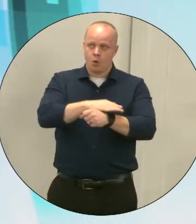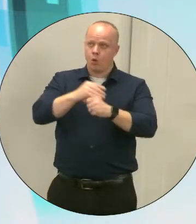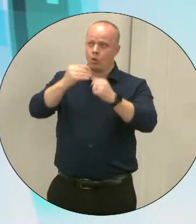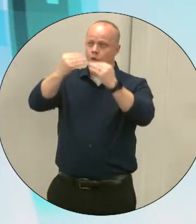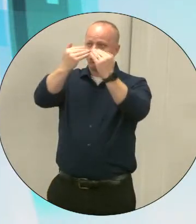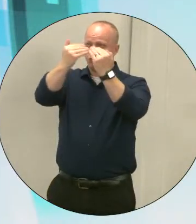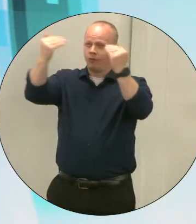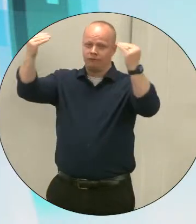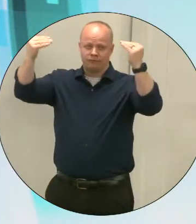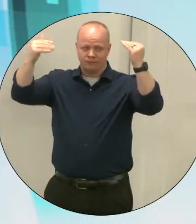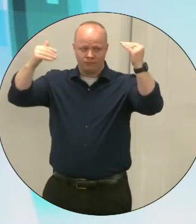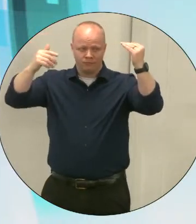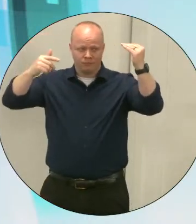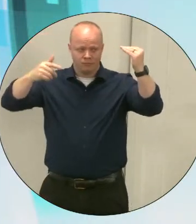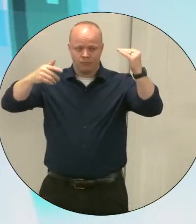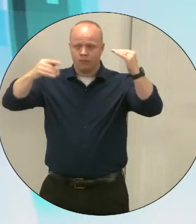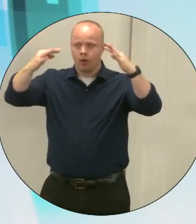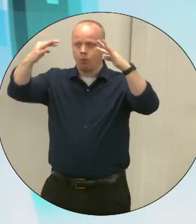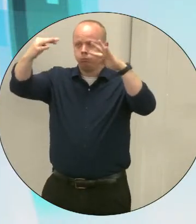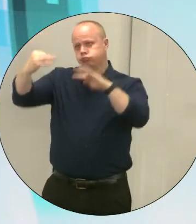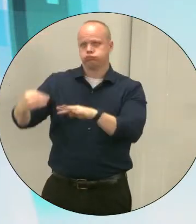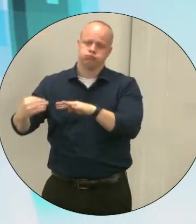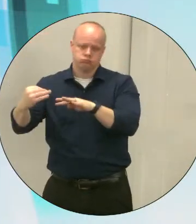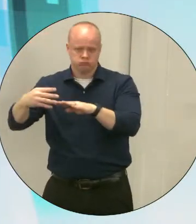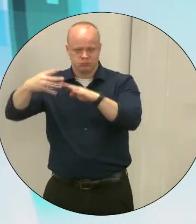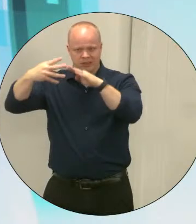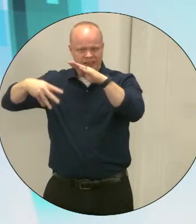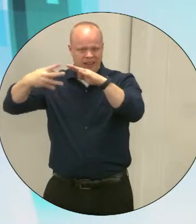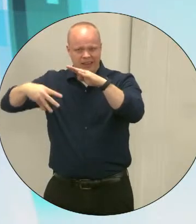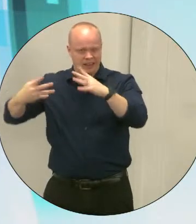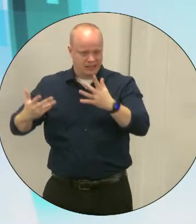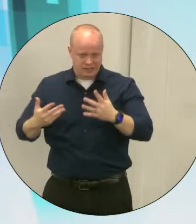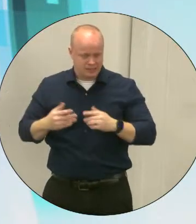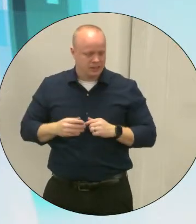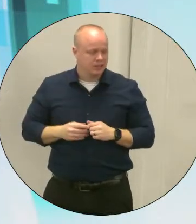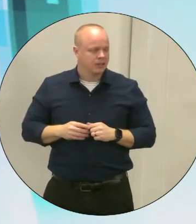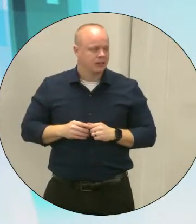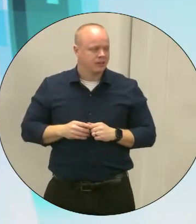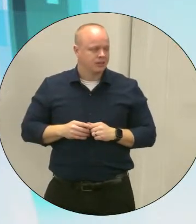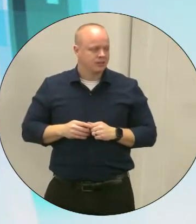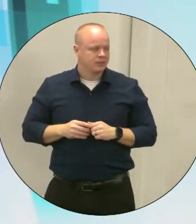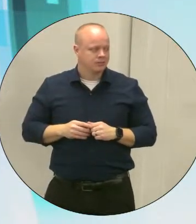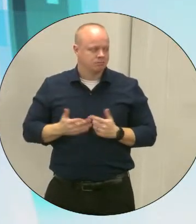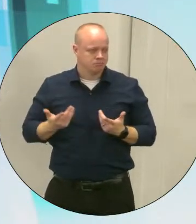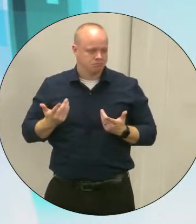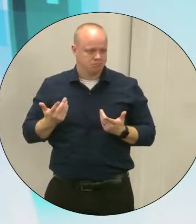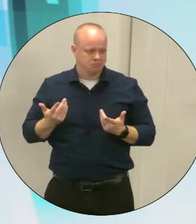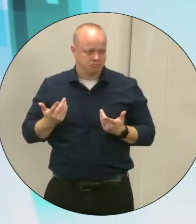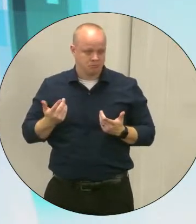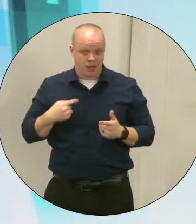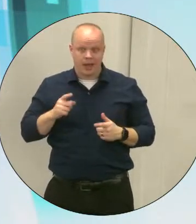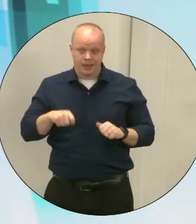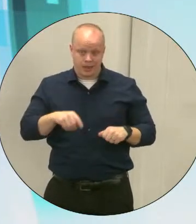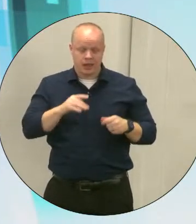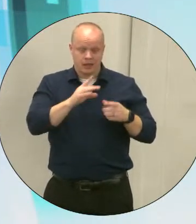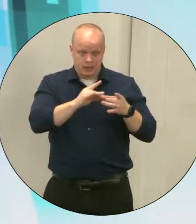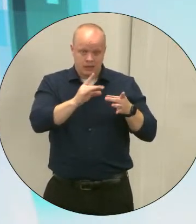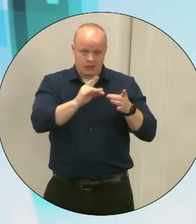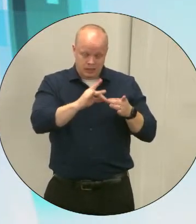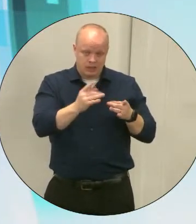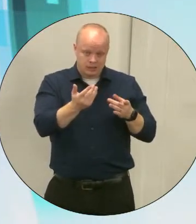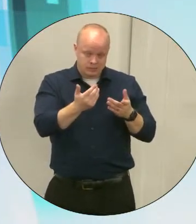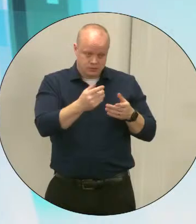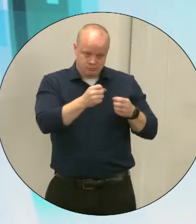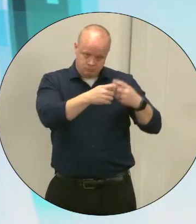roof is on the ground. It's leaking. And I can keep going on and on and on. So the